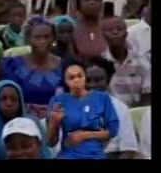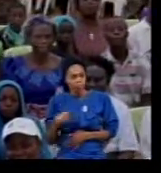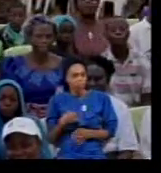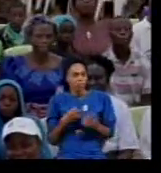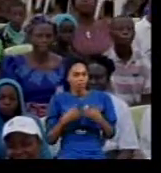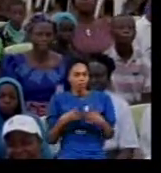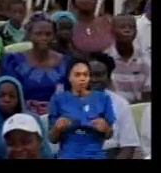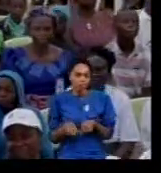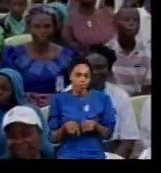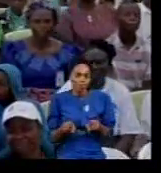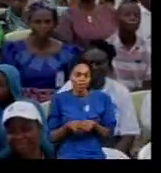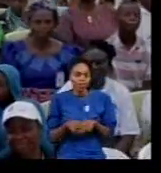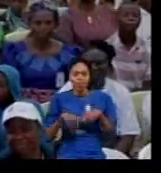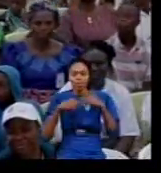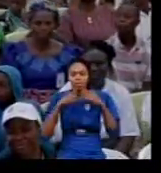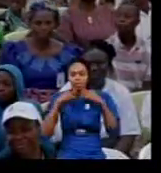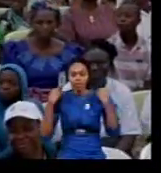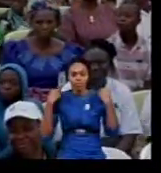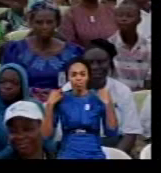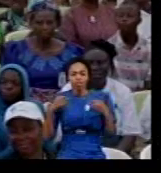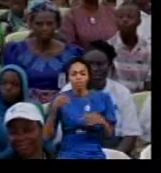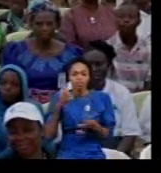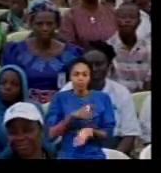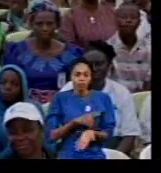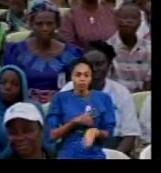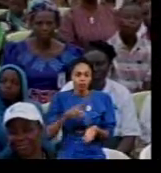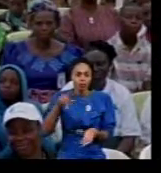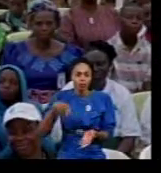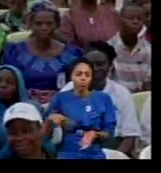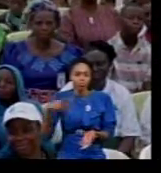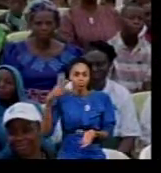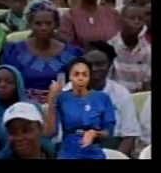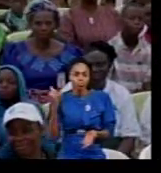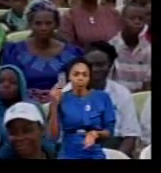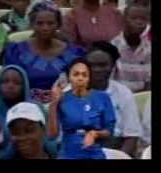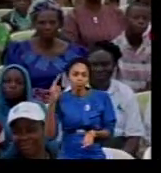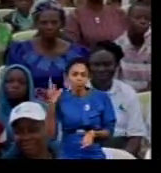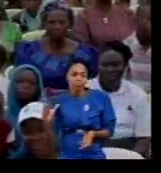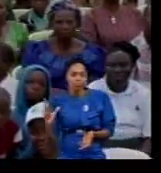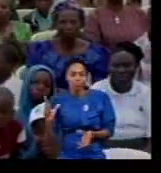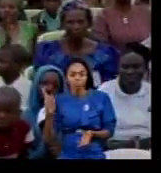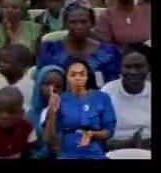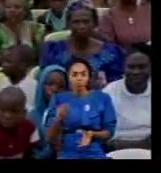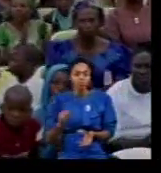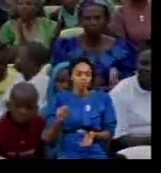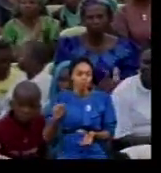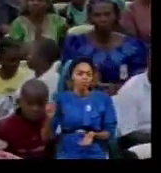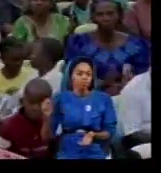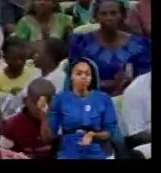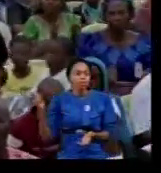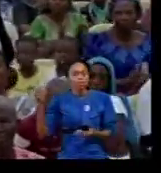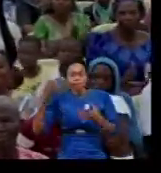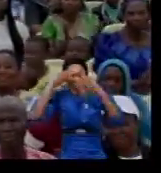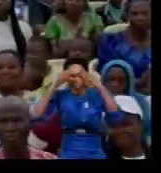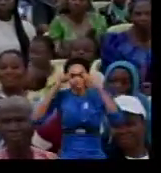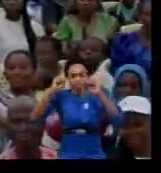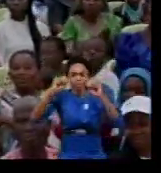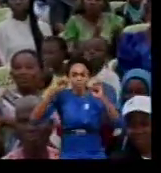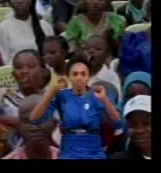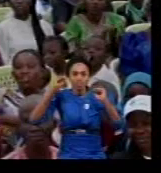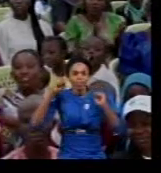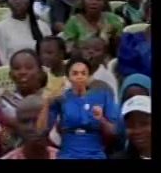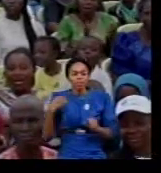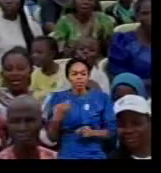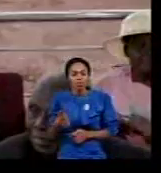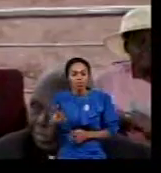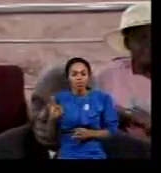3 days after, he then discovered that these people came from nearby. What a great mistake welcome, he sir. Made. A Christian will assess that.